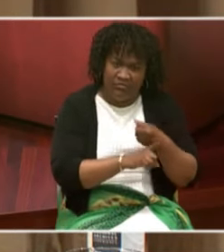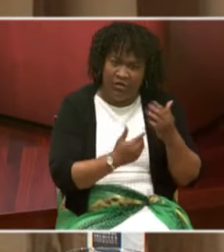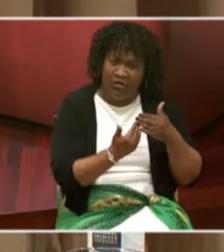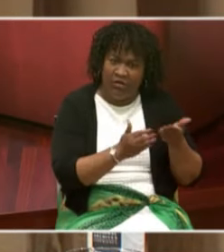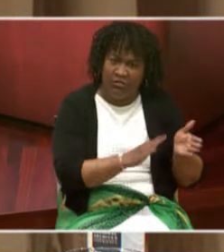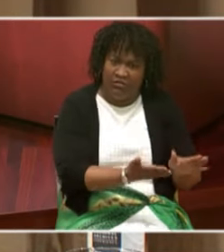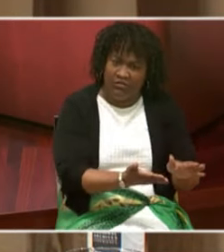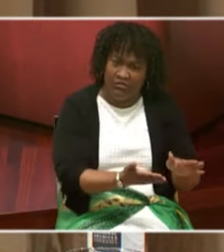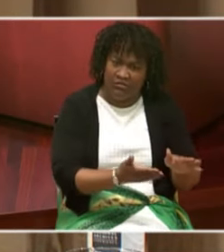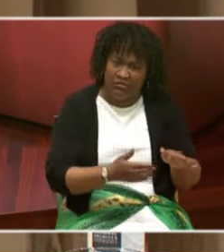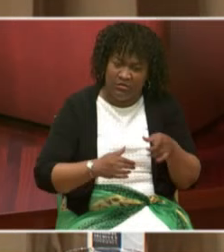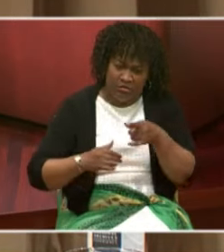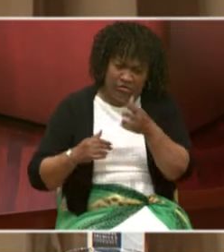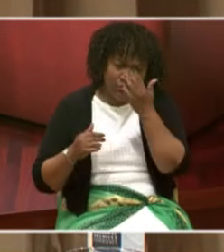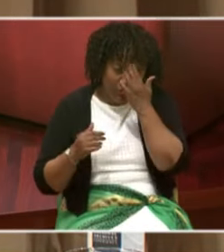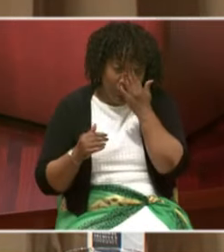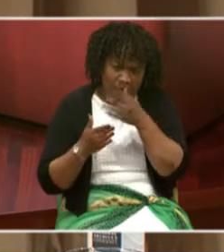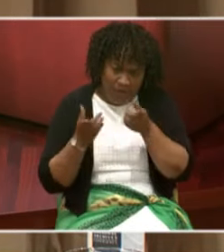session with yourself.